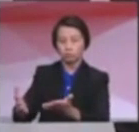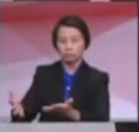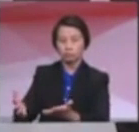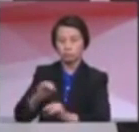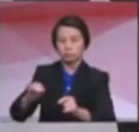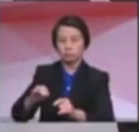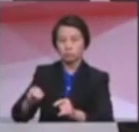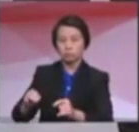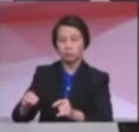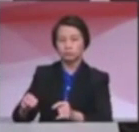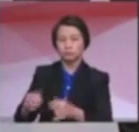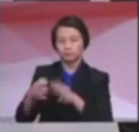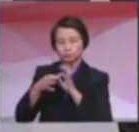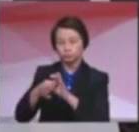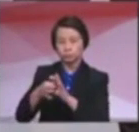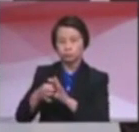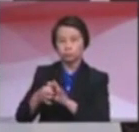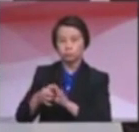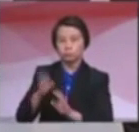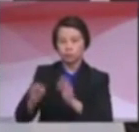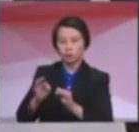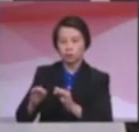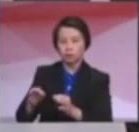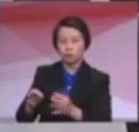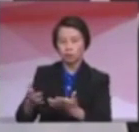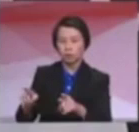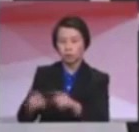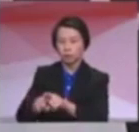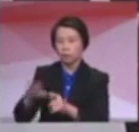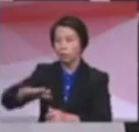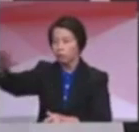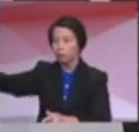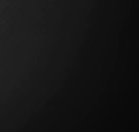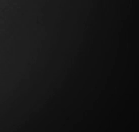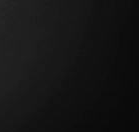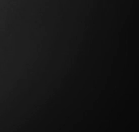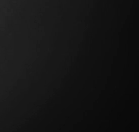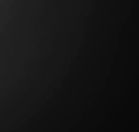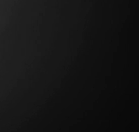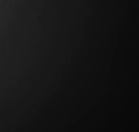complement each other. So rather than duplicate the services at the ground level.